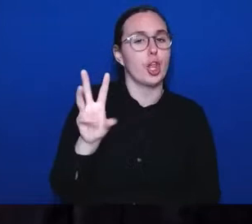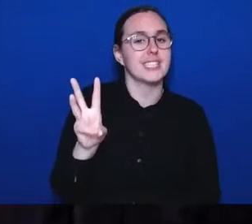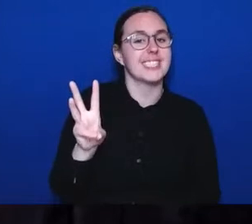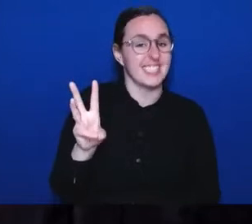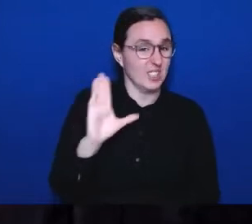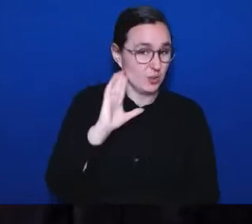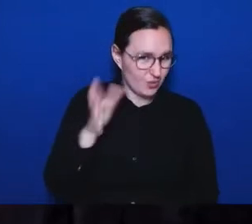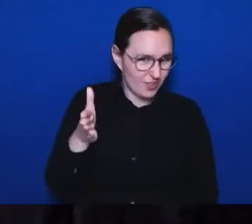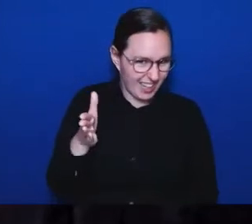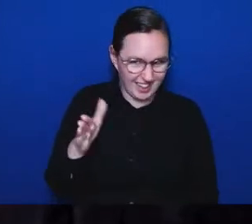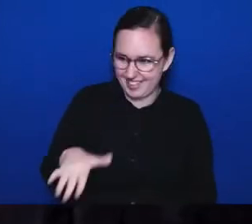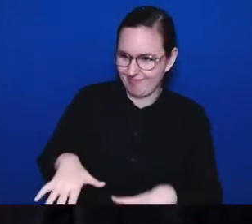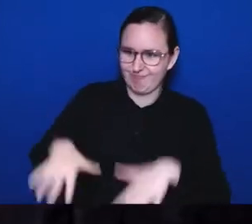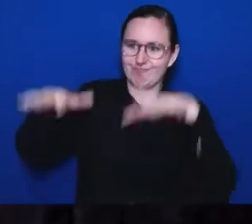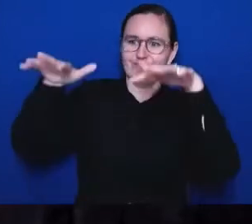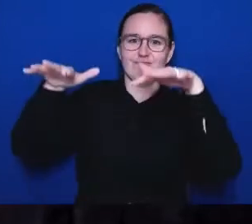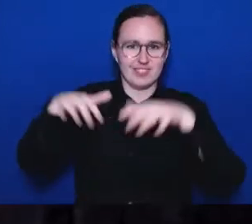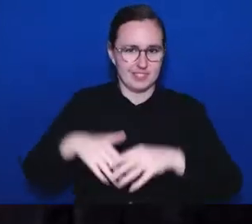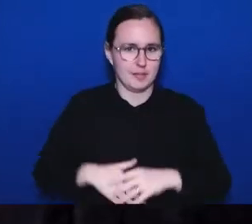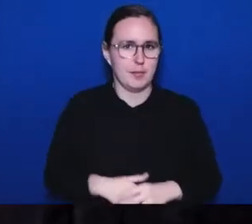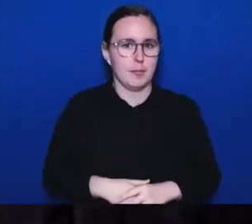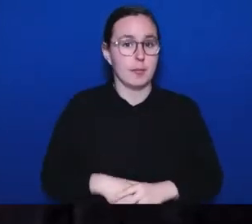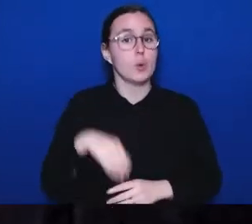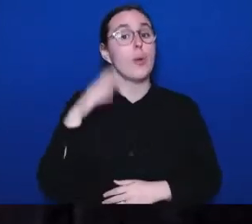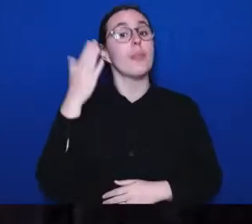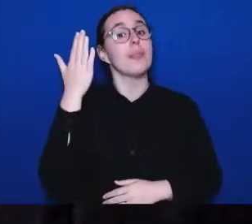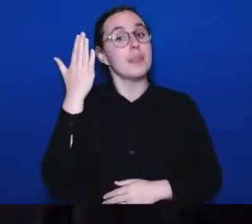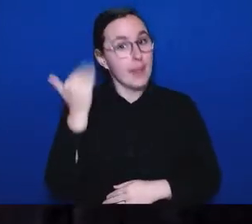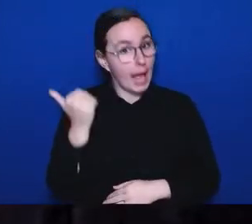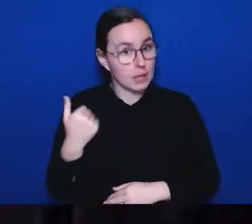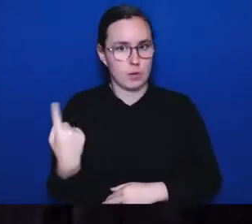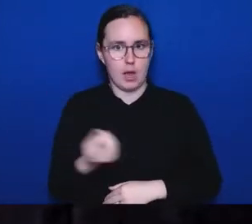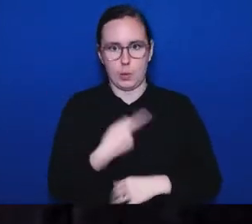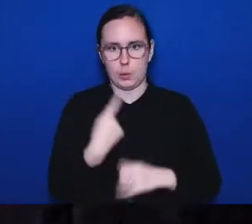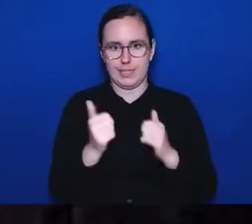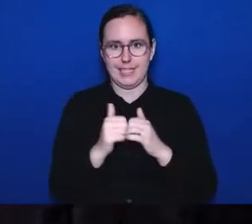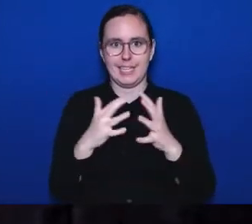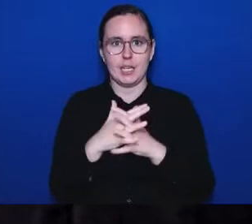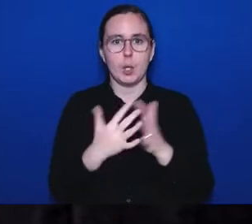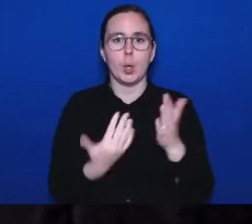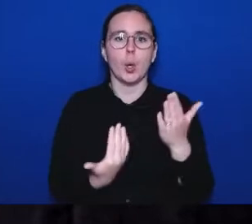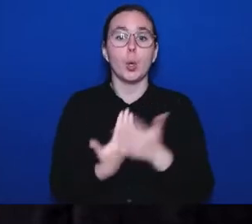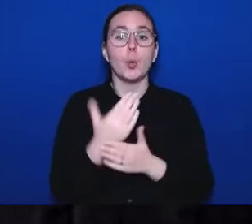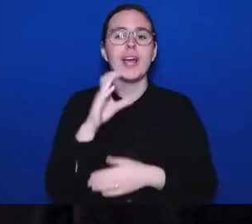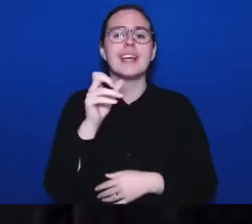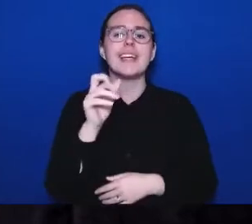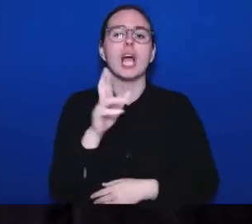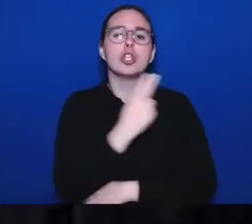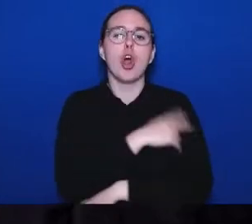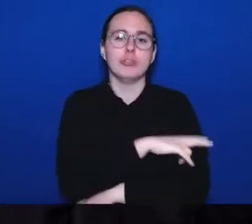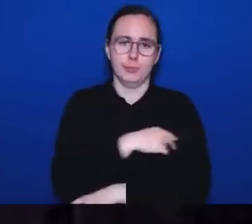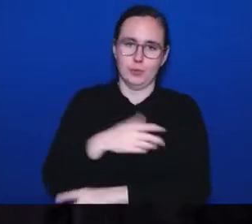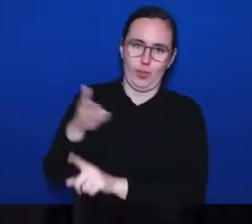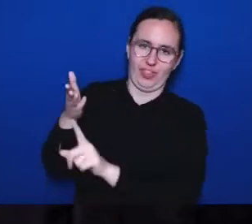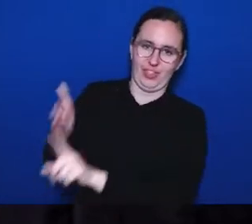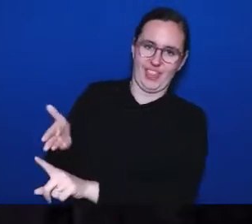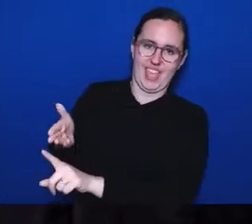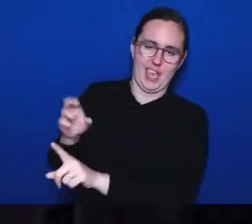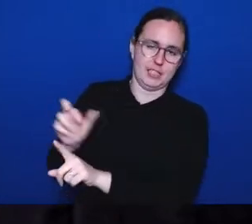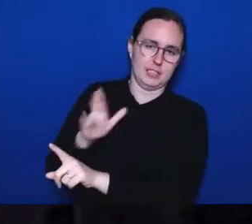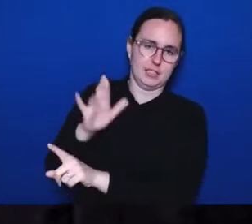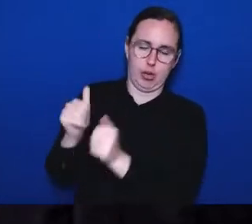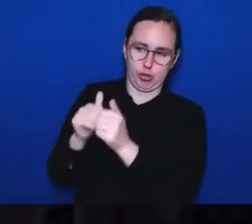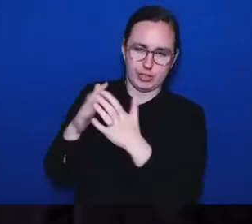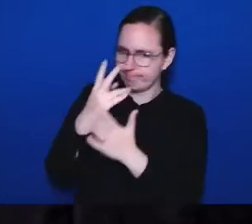center at the new hospital in Surrey. So I think you're going to see that increase in that aging population